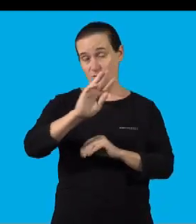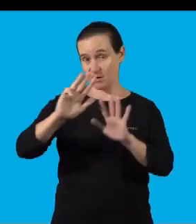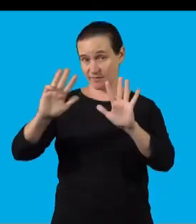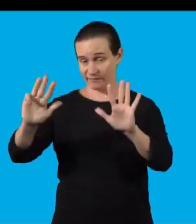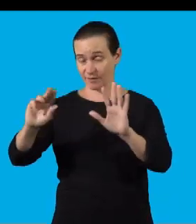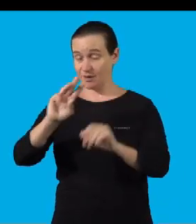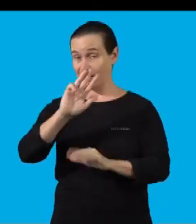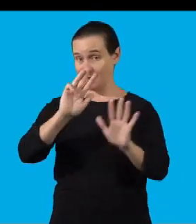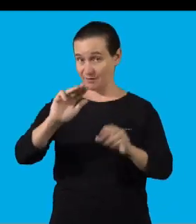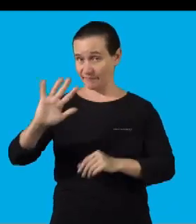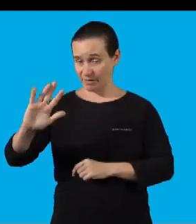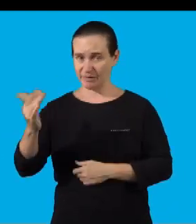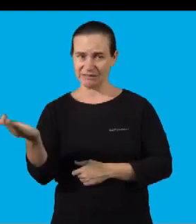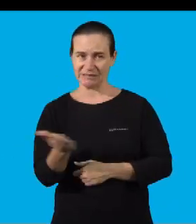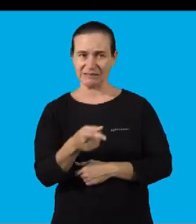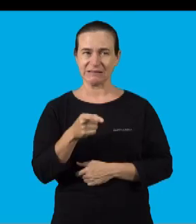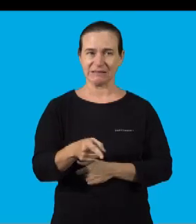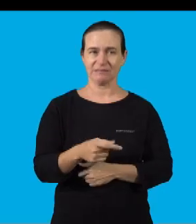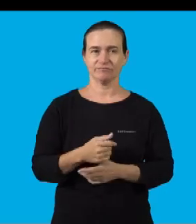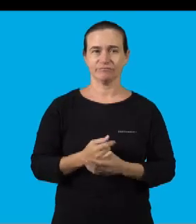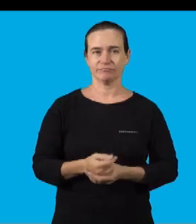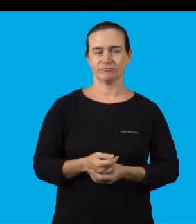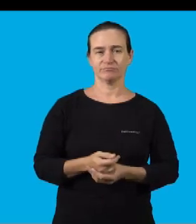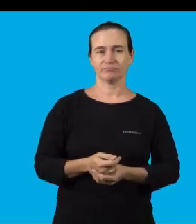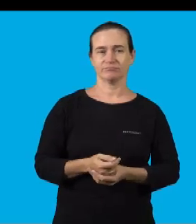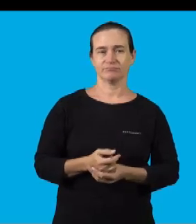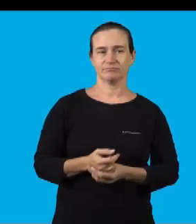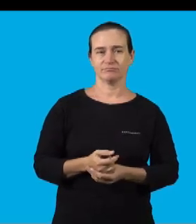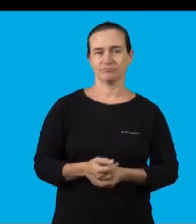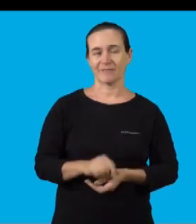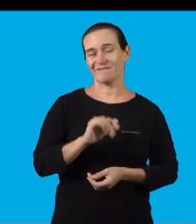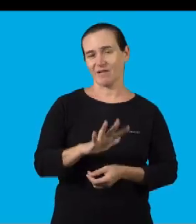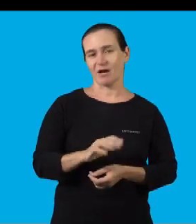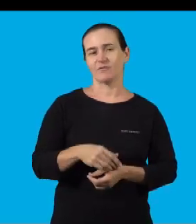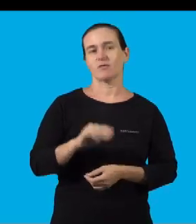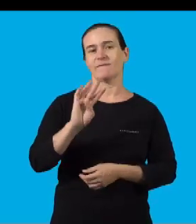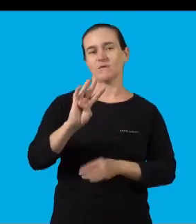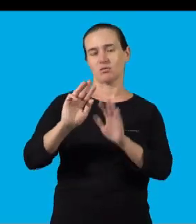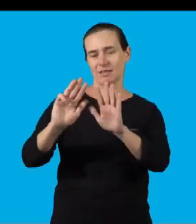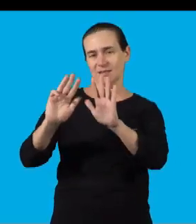1,495. And as the denominator, you can write it as 4 exponent